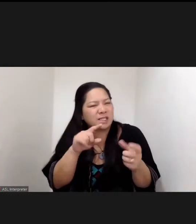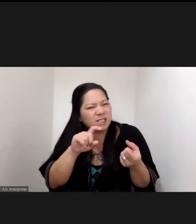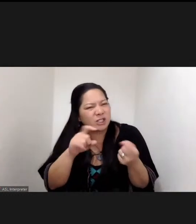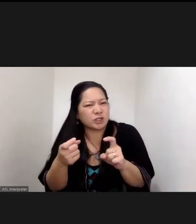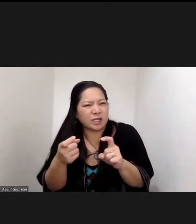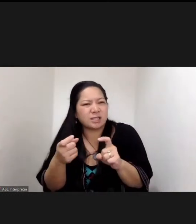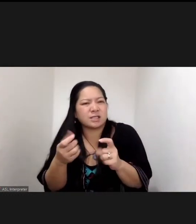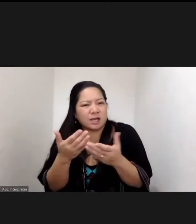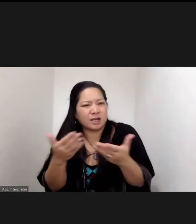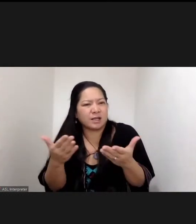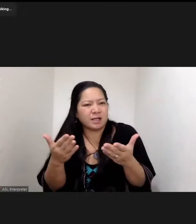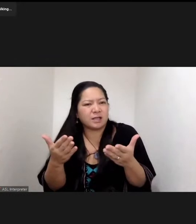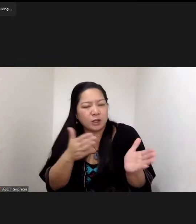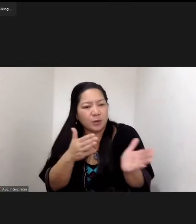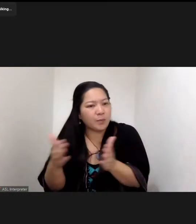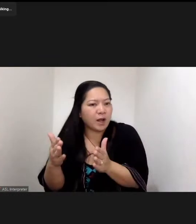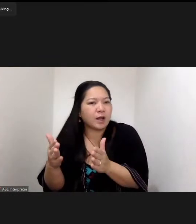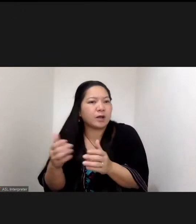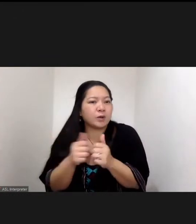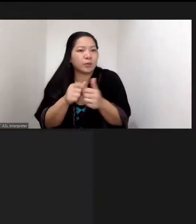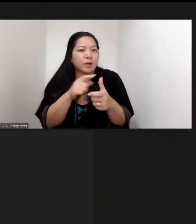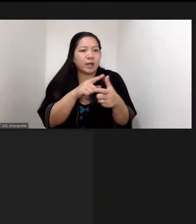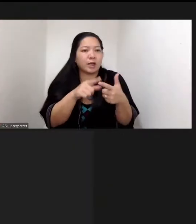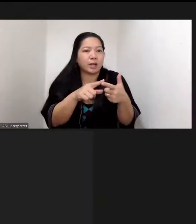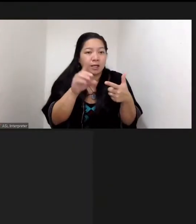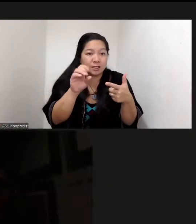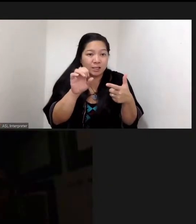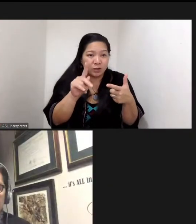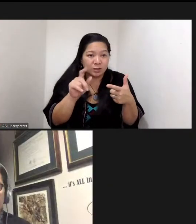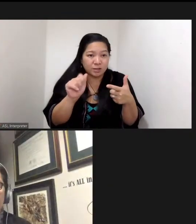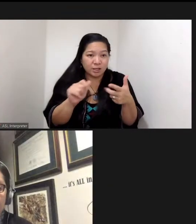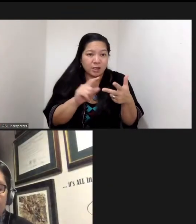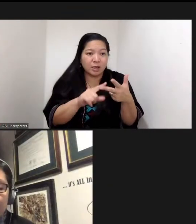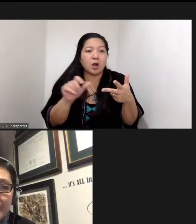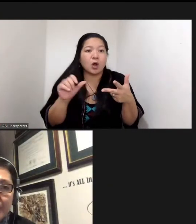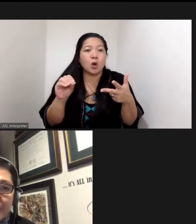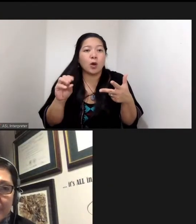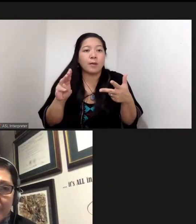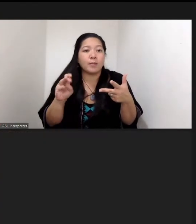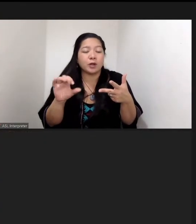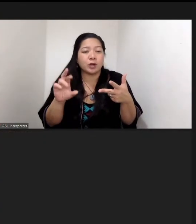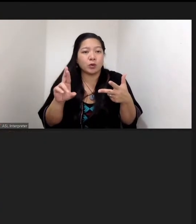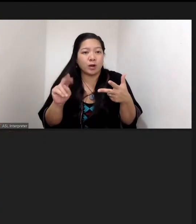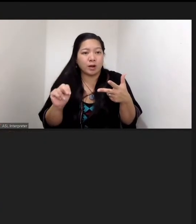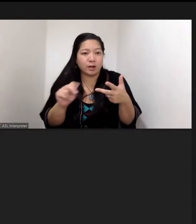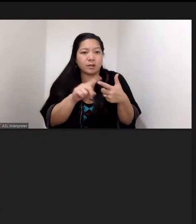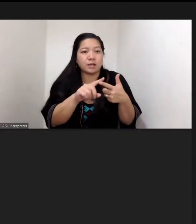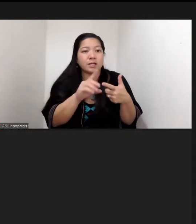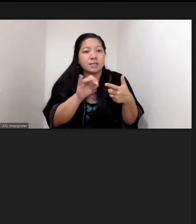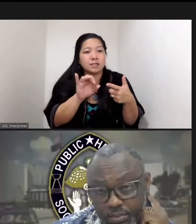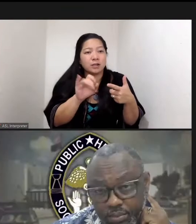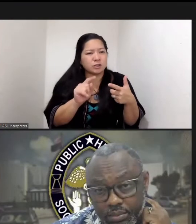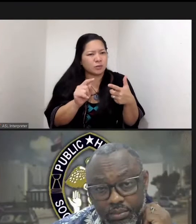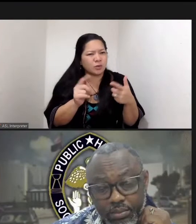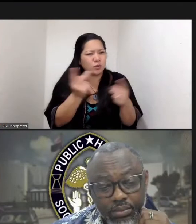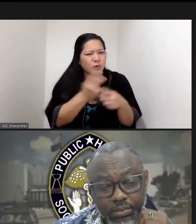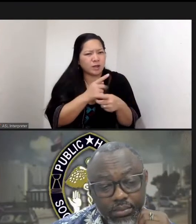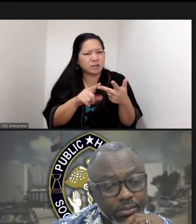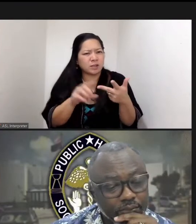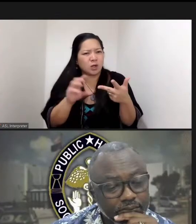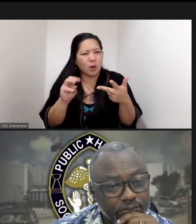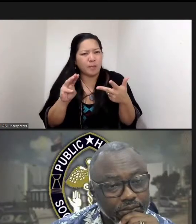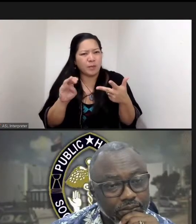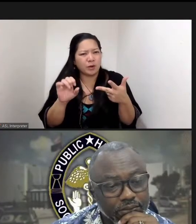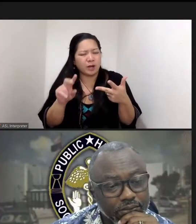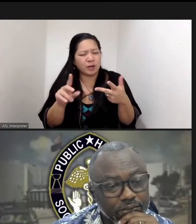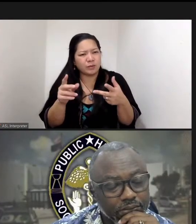with Delta or Omicron, where Delta was more sort of severe than Omicron, but Omicron was more